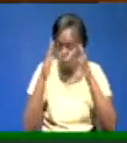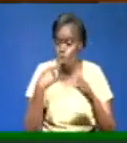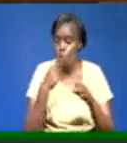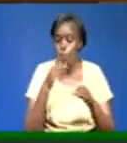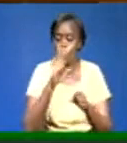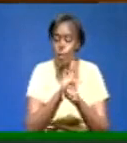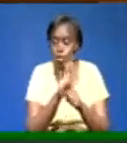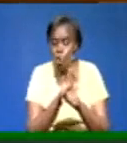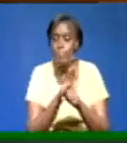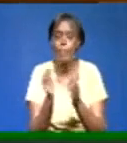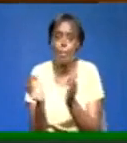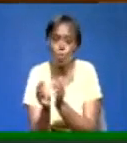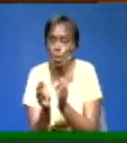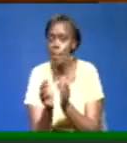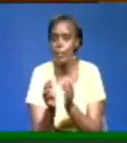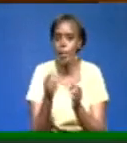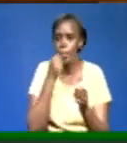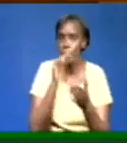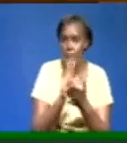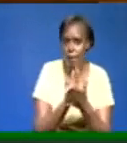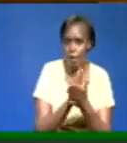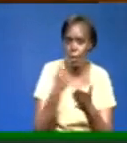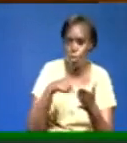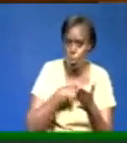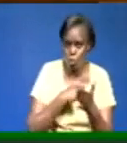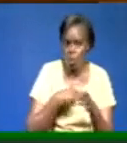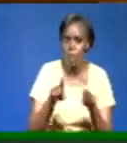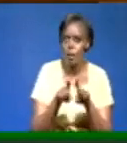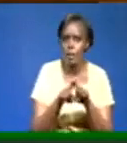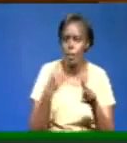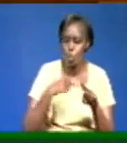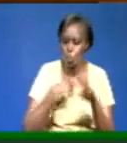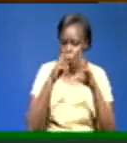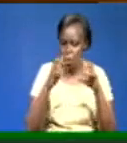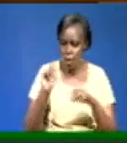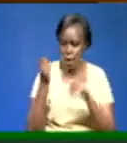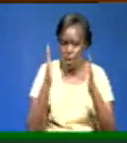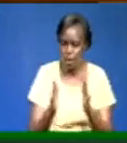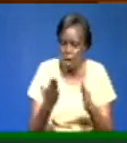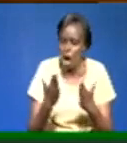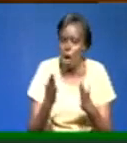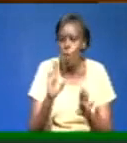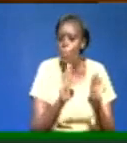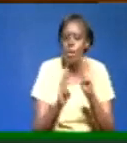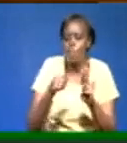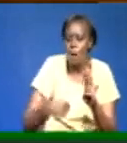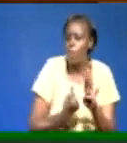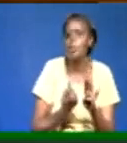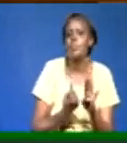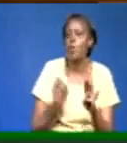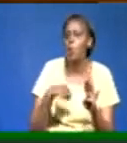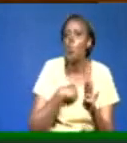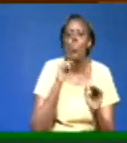is in the minority. I believe because we were also even being vetted by Kenyans on how we conducted ourselves, we